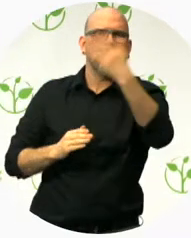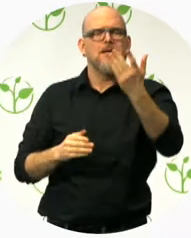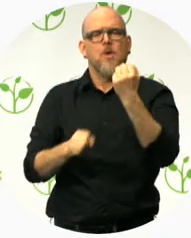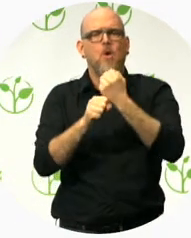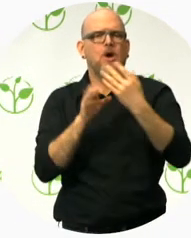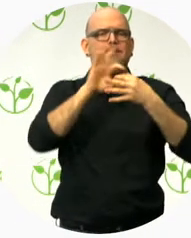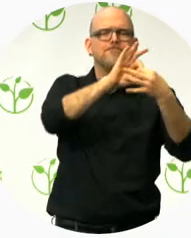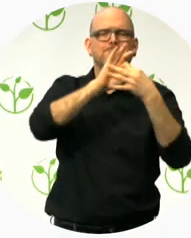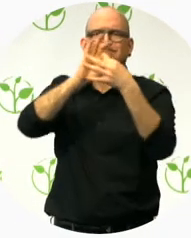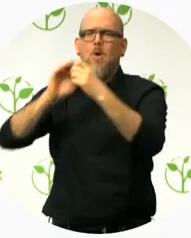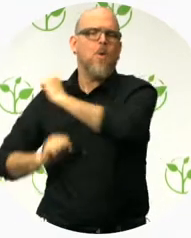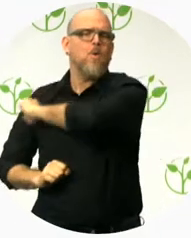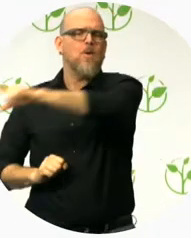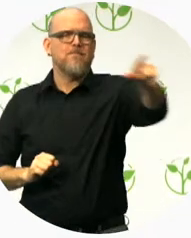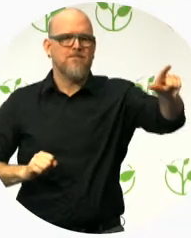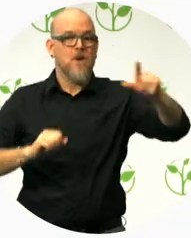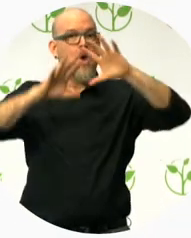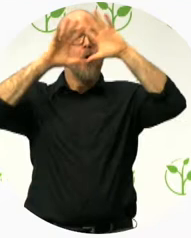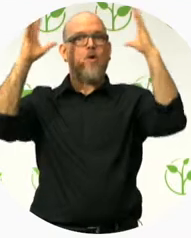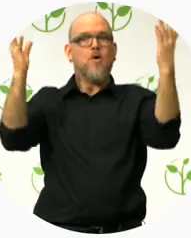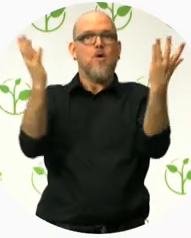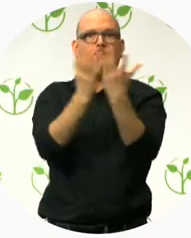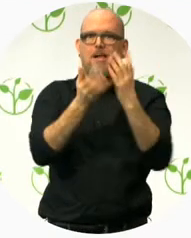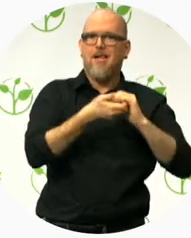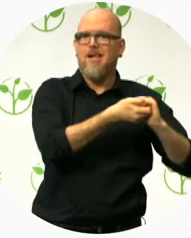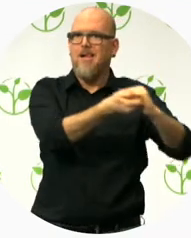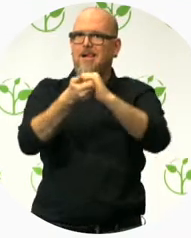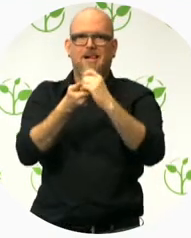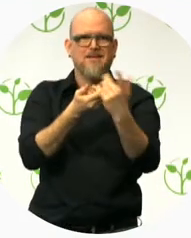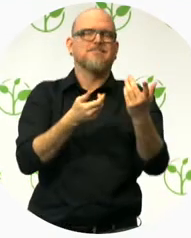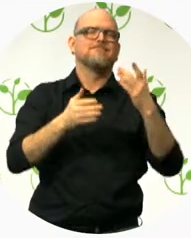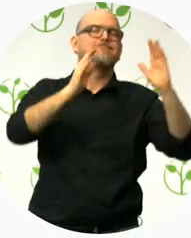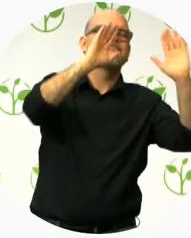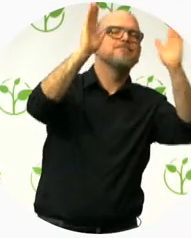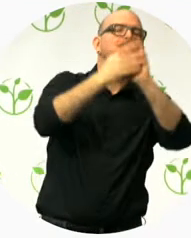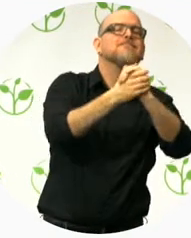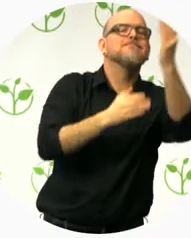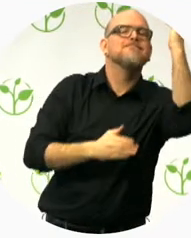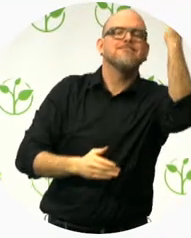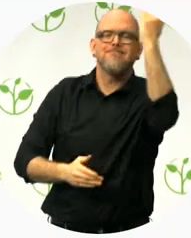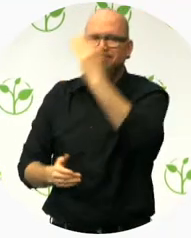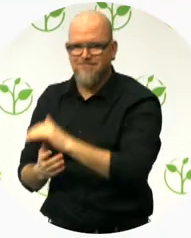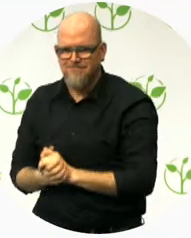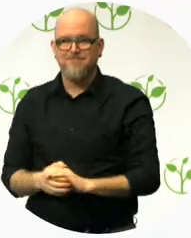the global community. No? Yes.